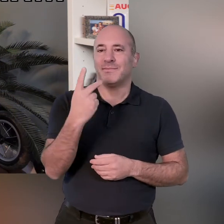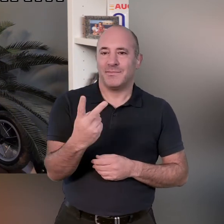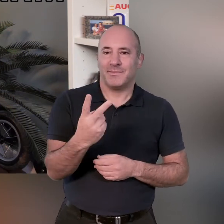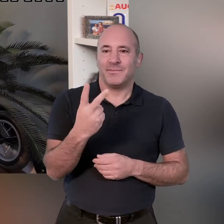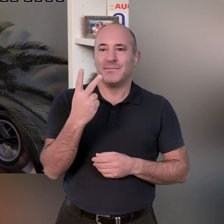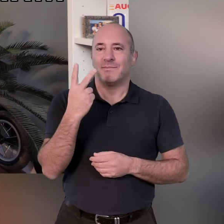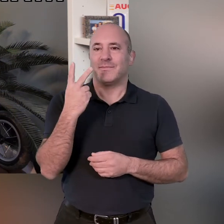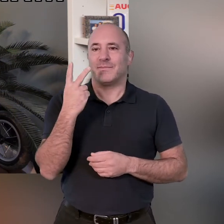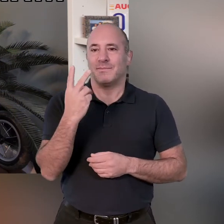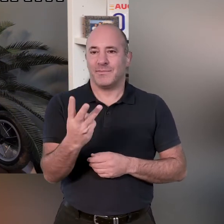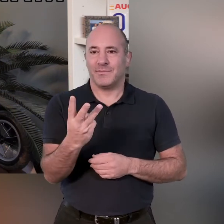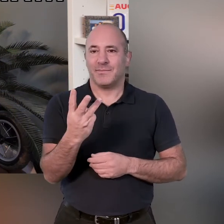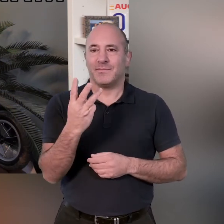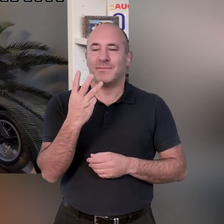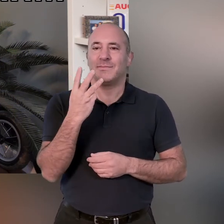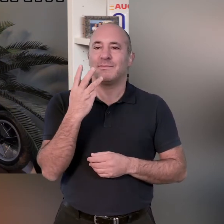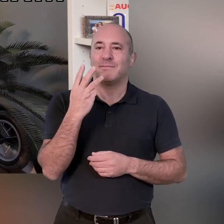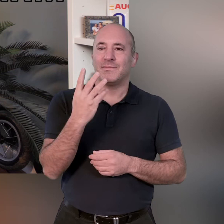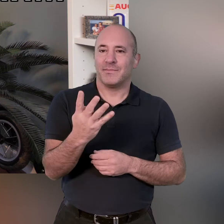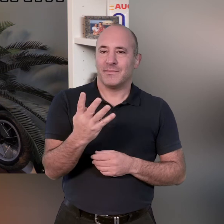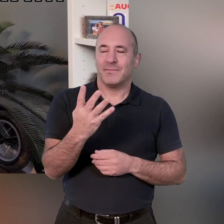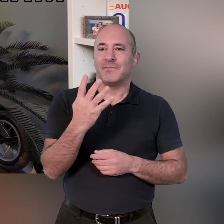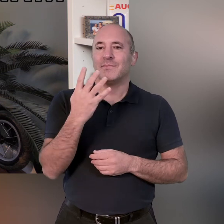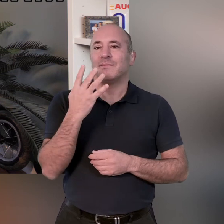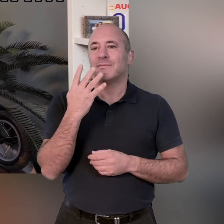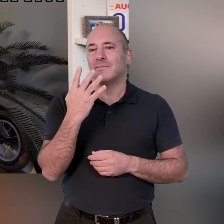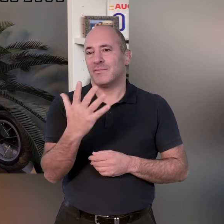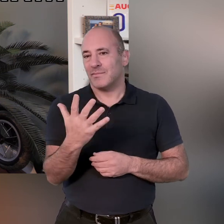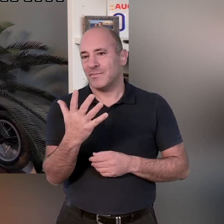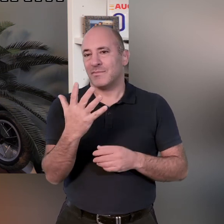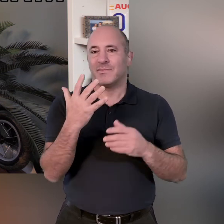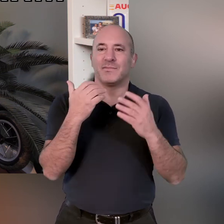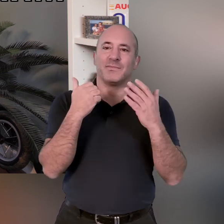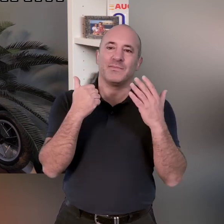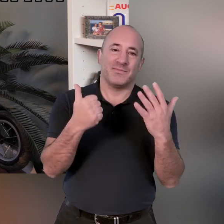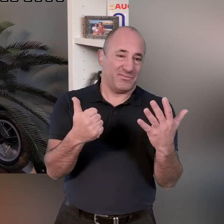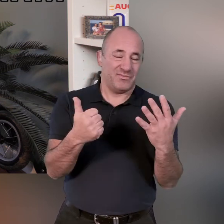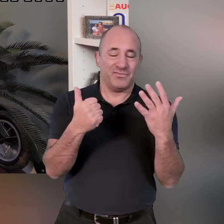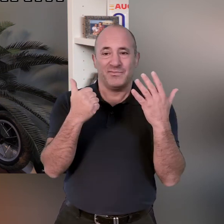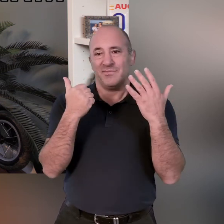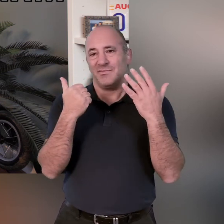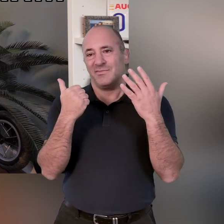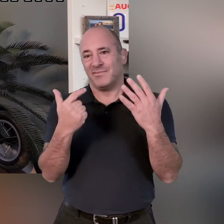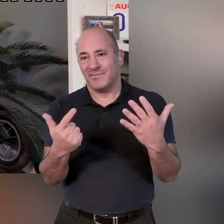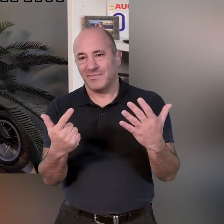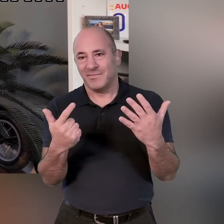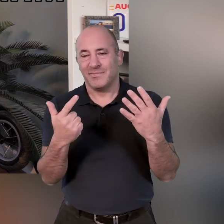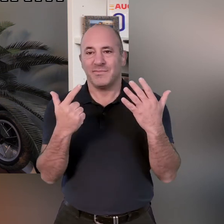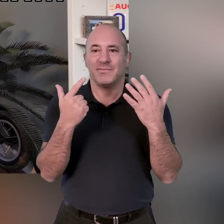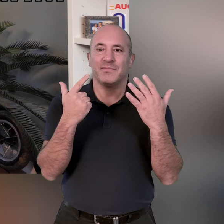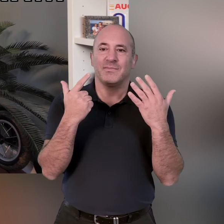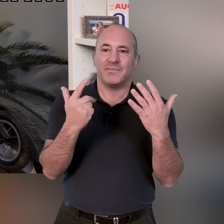2, 3, 4, 5, 6,